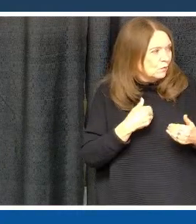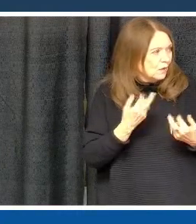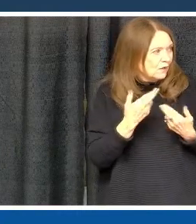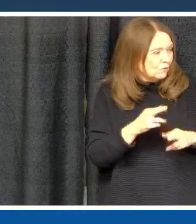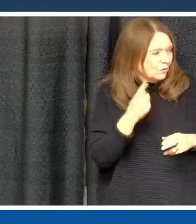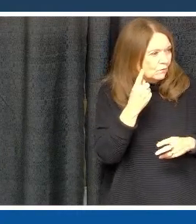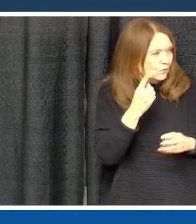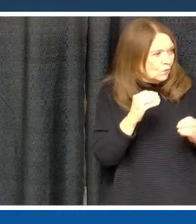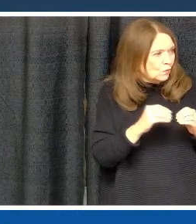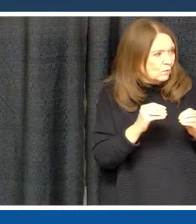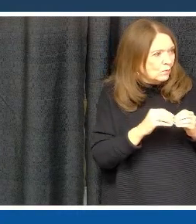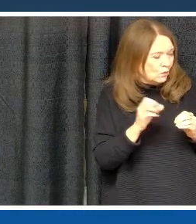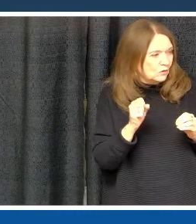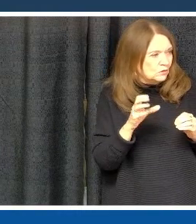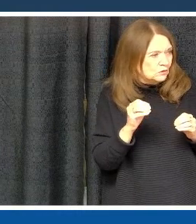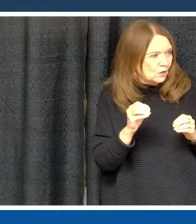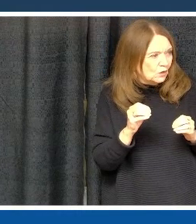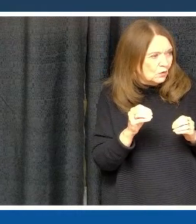one more, so